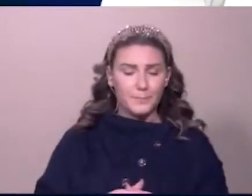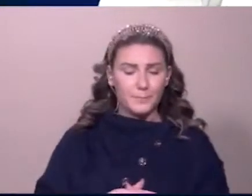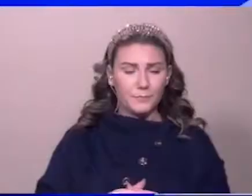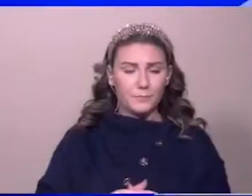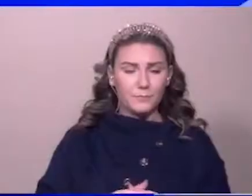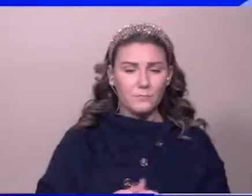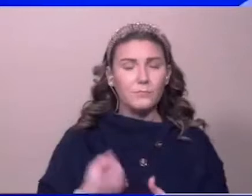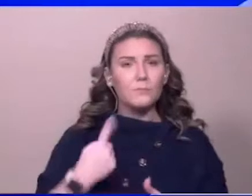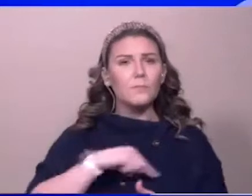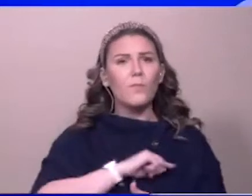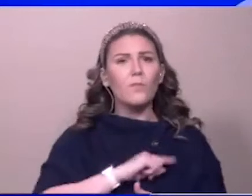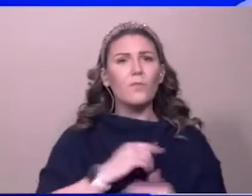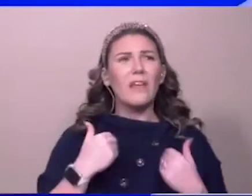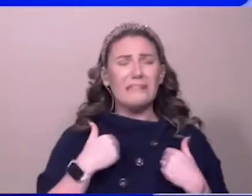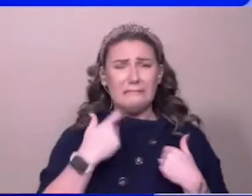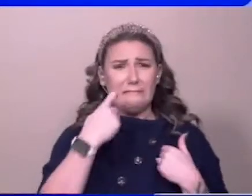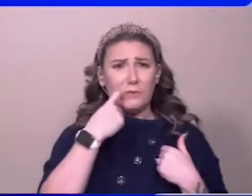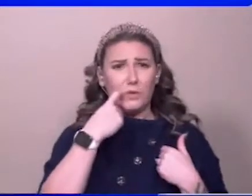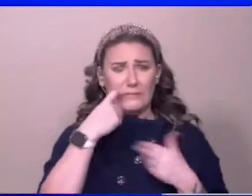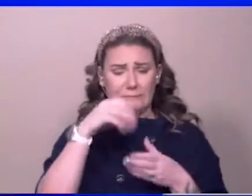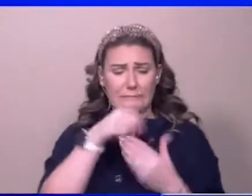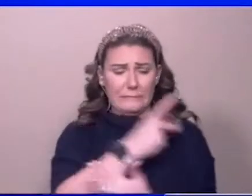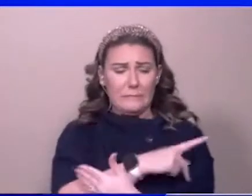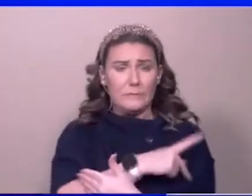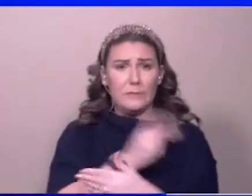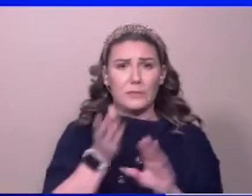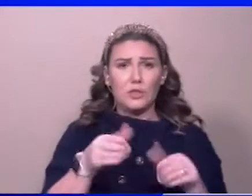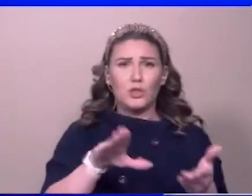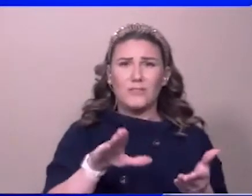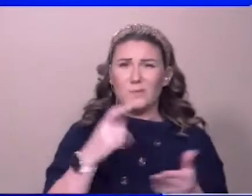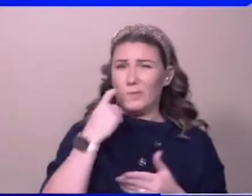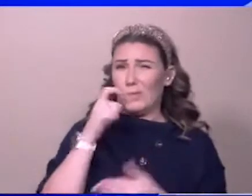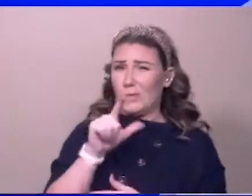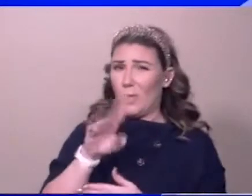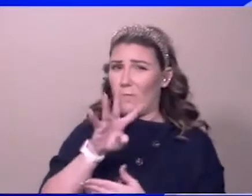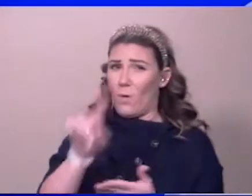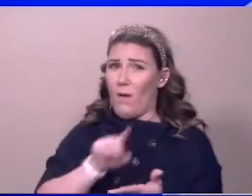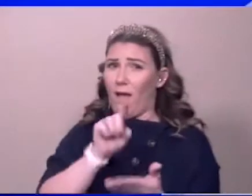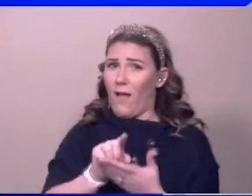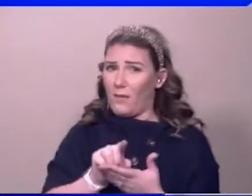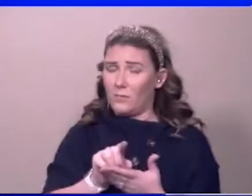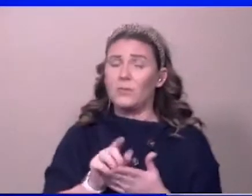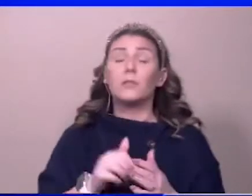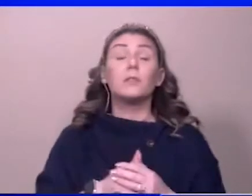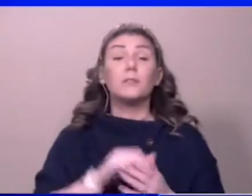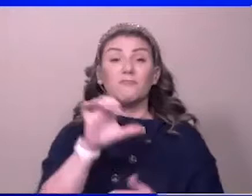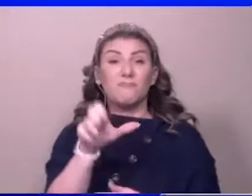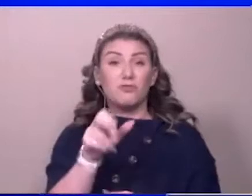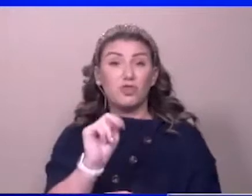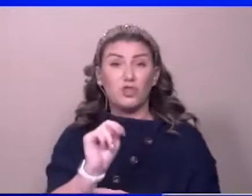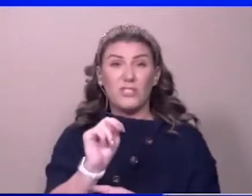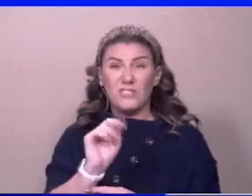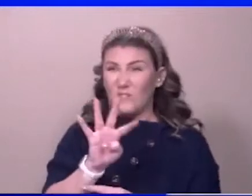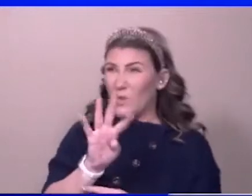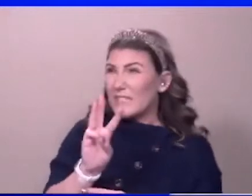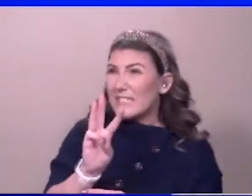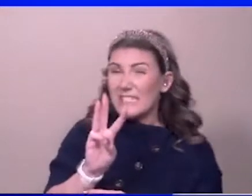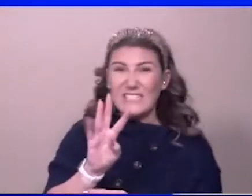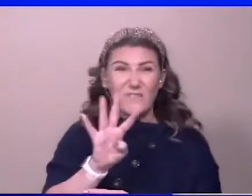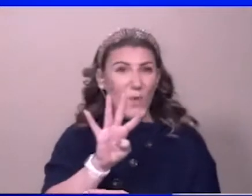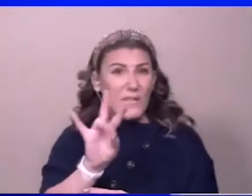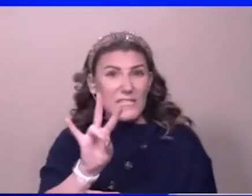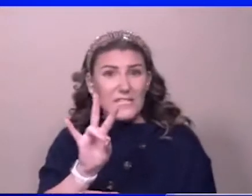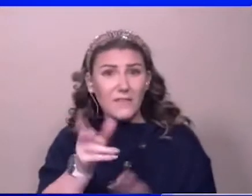We had our last inpatient death was actually the last 24 hours, but even in January, we had like 46 or 47 deaths